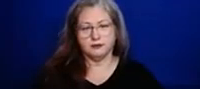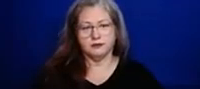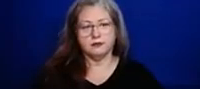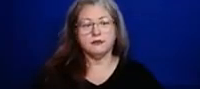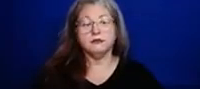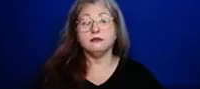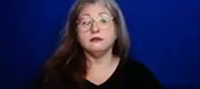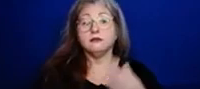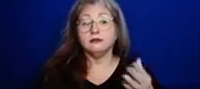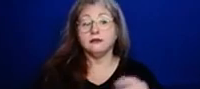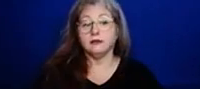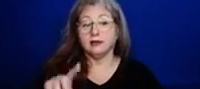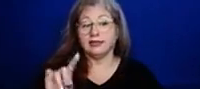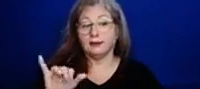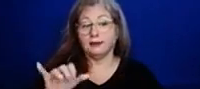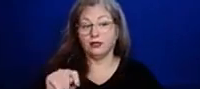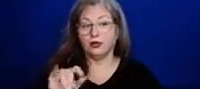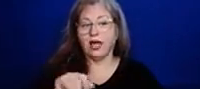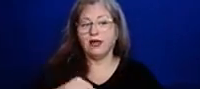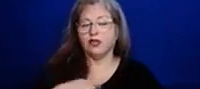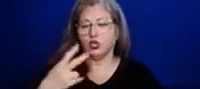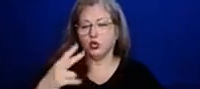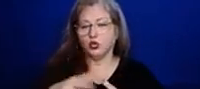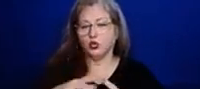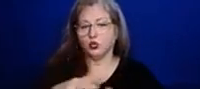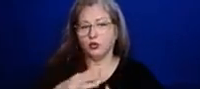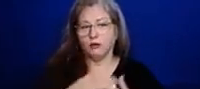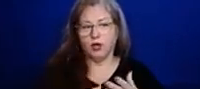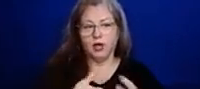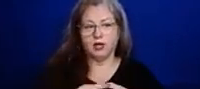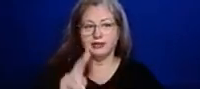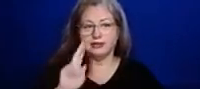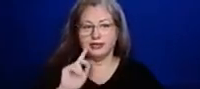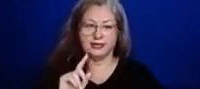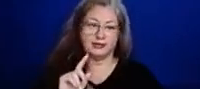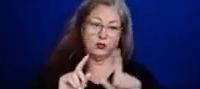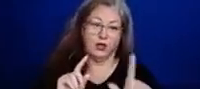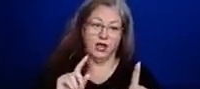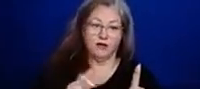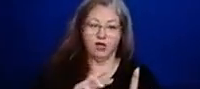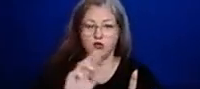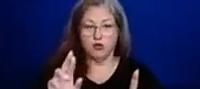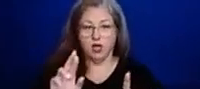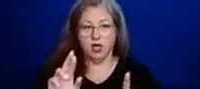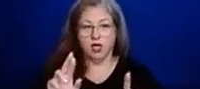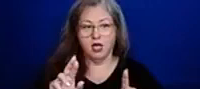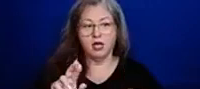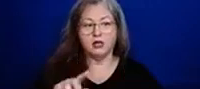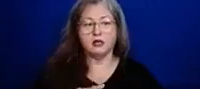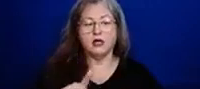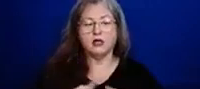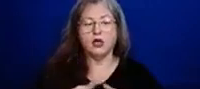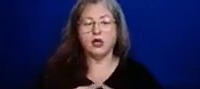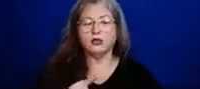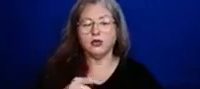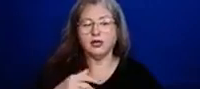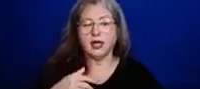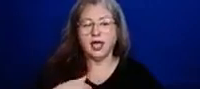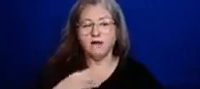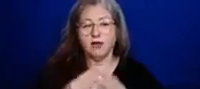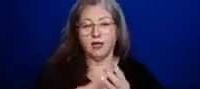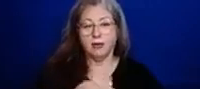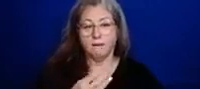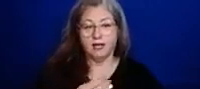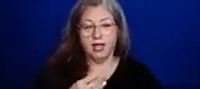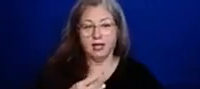This is a diptico. It's two parts. It's the left and the right part of it, and it's also is like these plants.